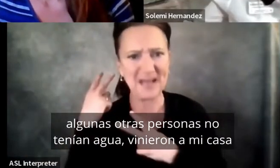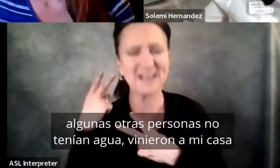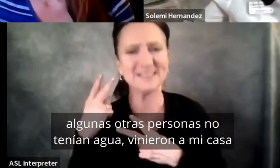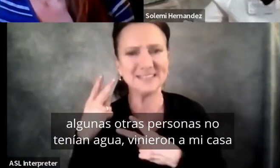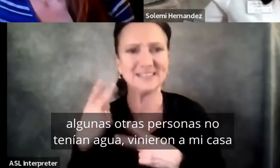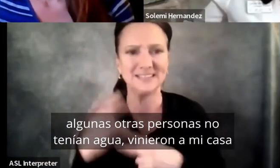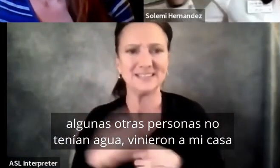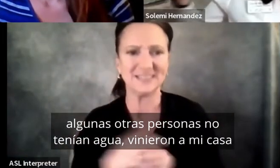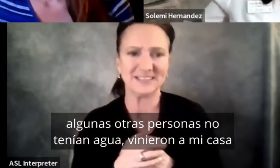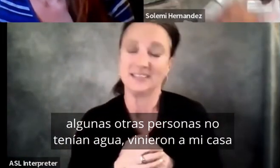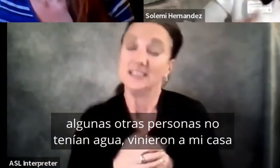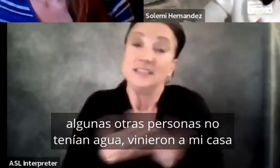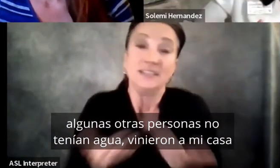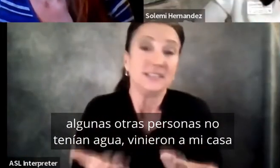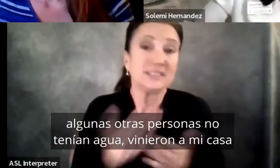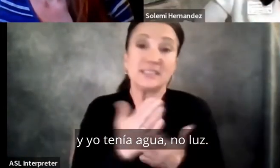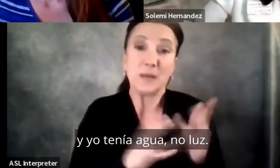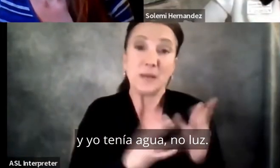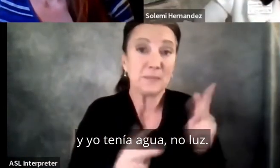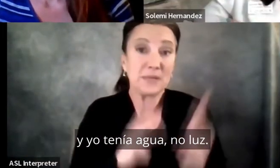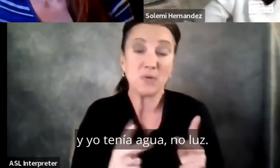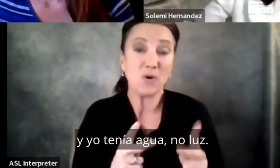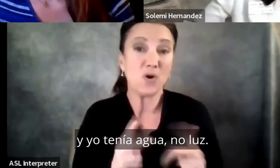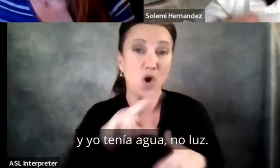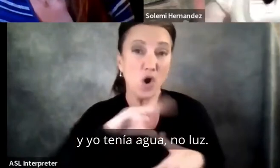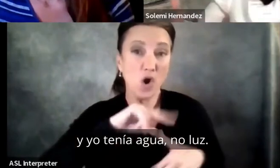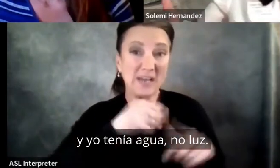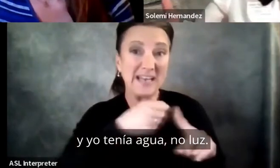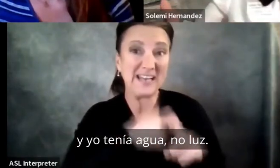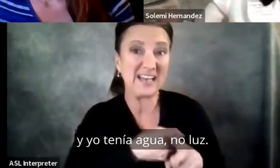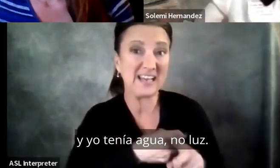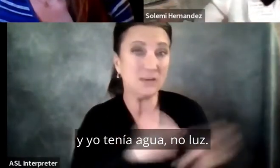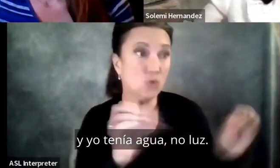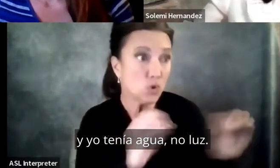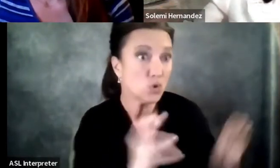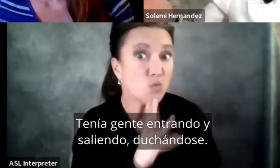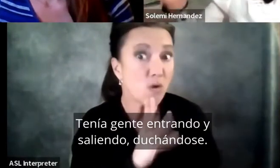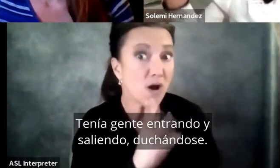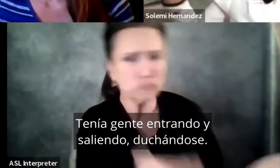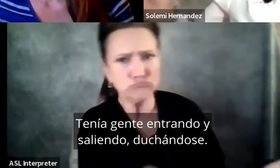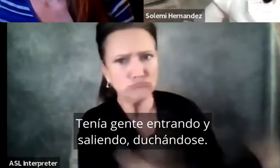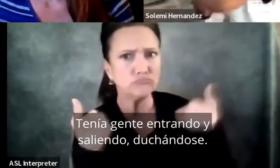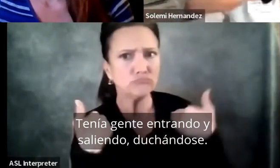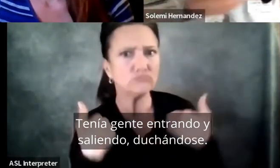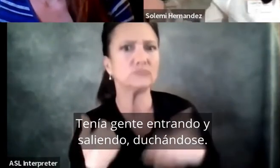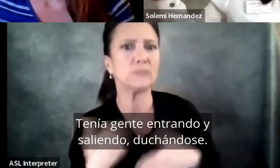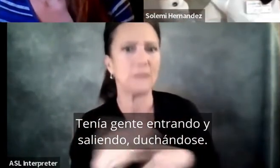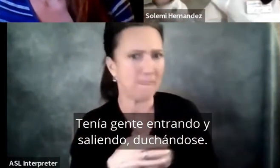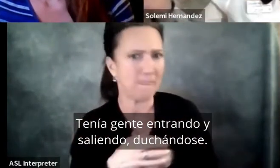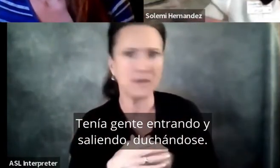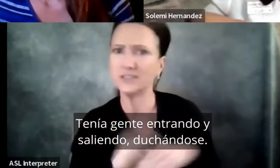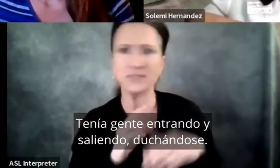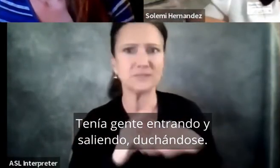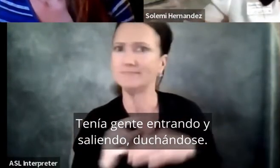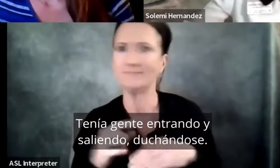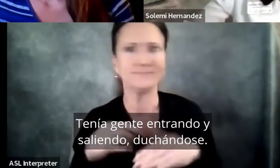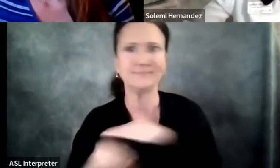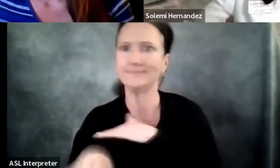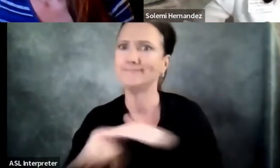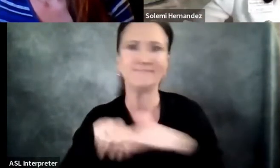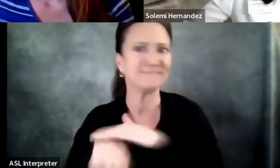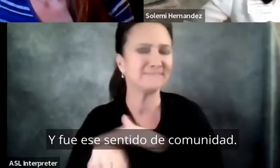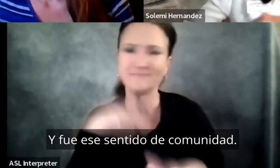didn't have water. They came to my house and, you know, I had water, not electricity. You know, I had people coming in and out, taking